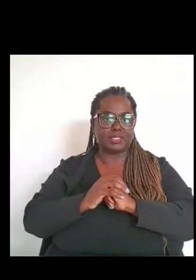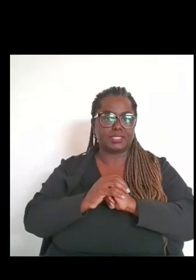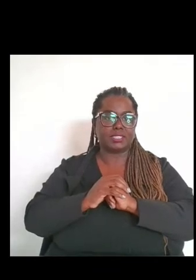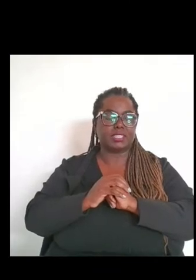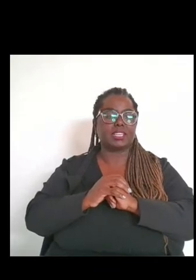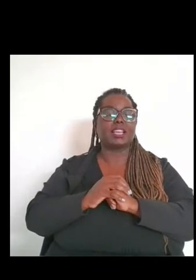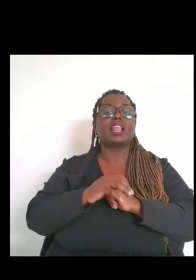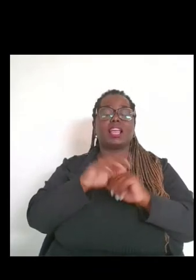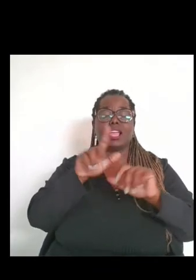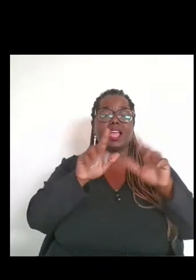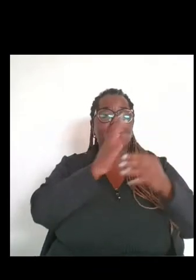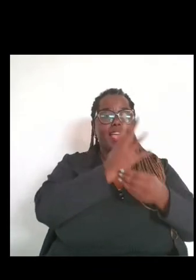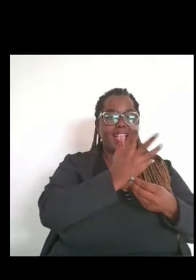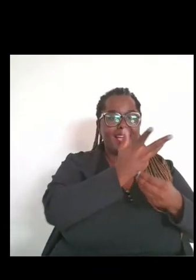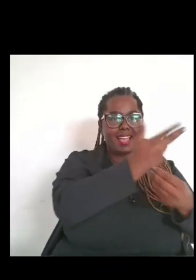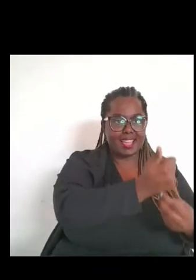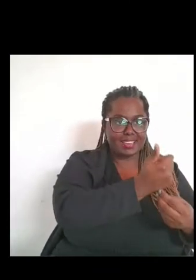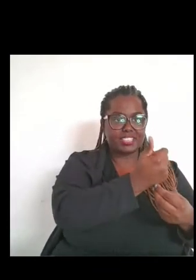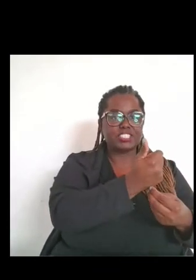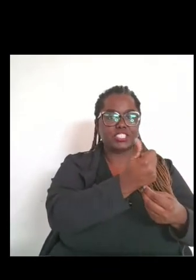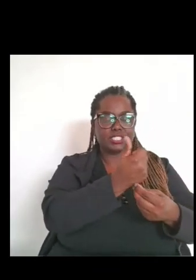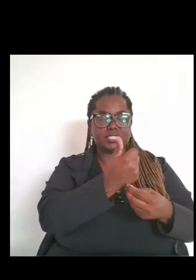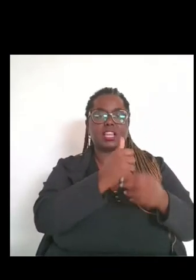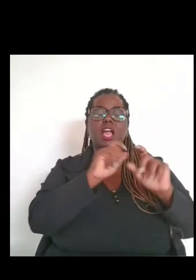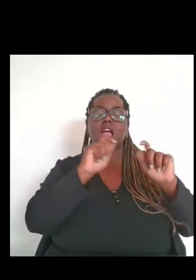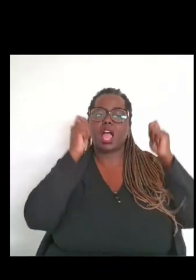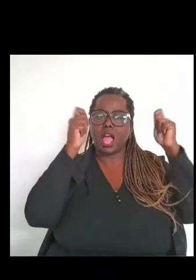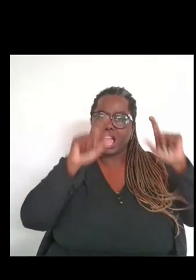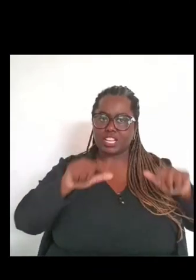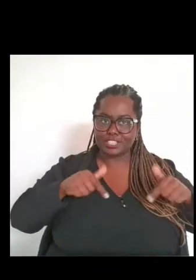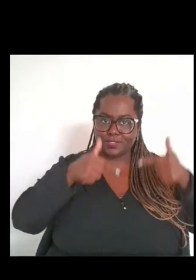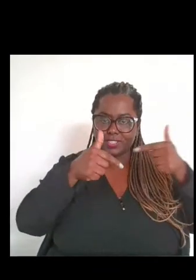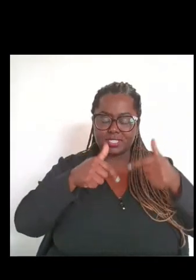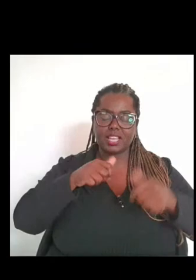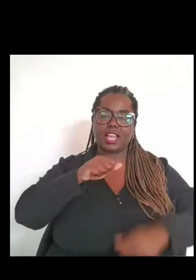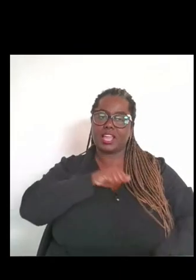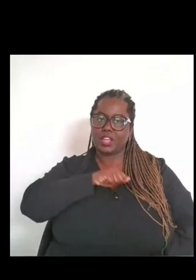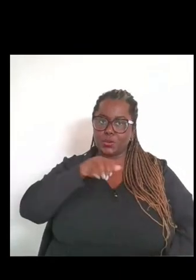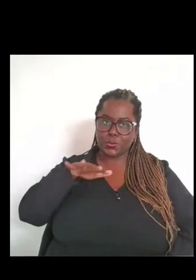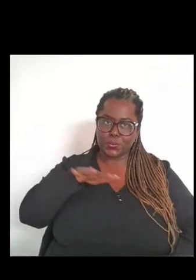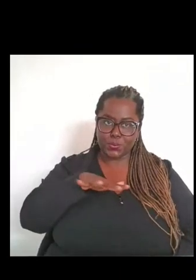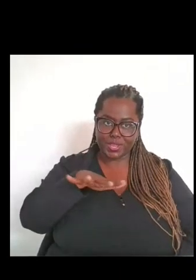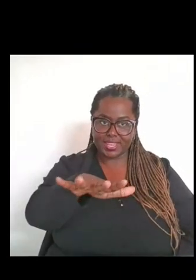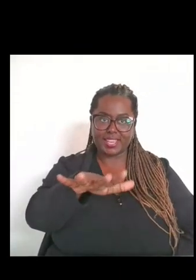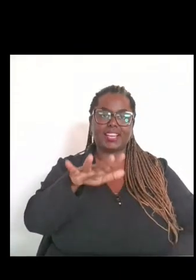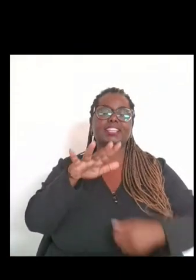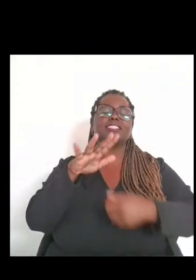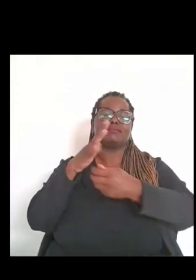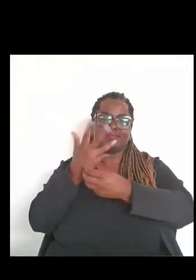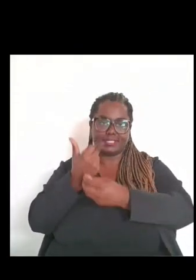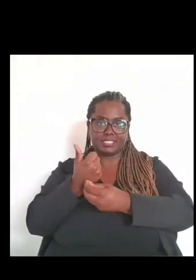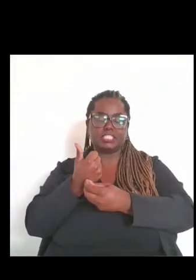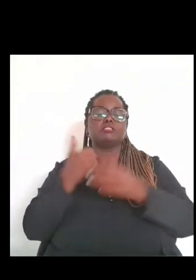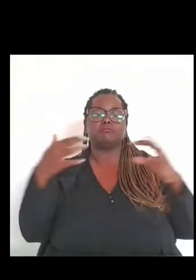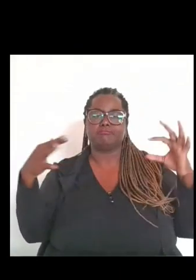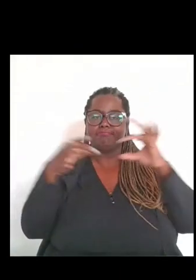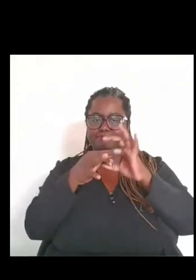her title is none on the intersection between arts and queerness